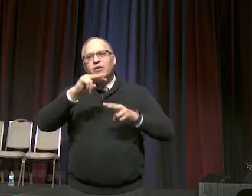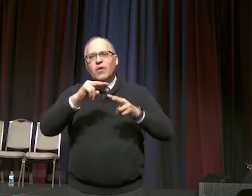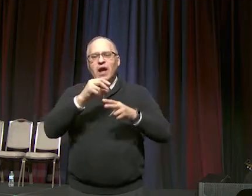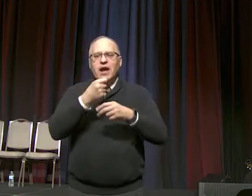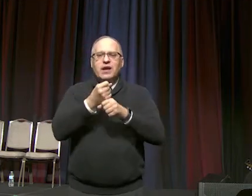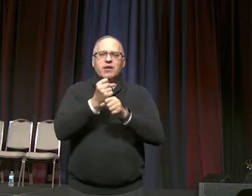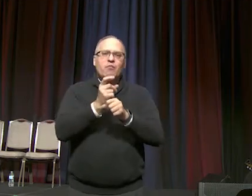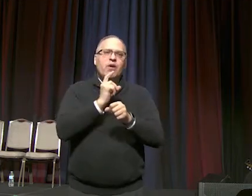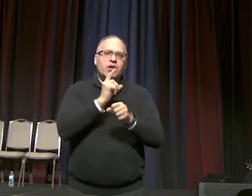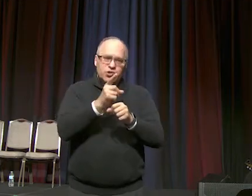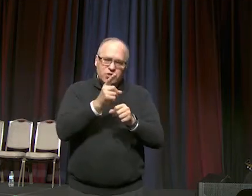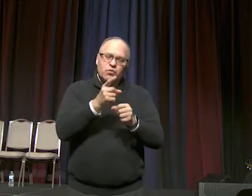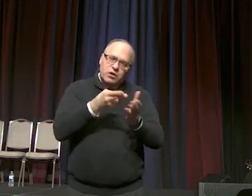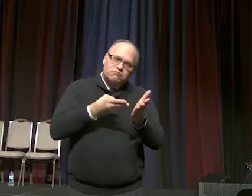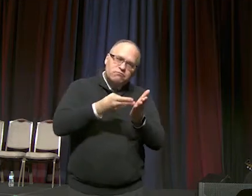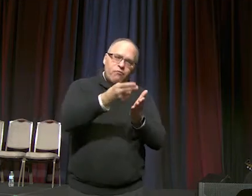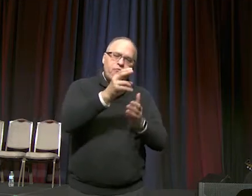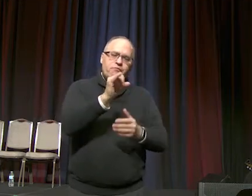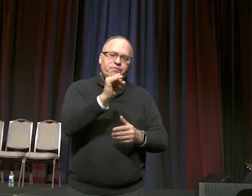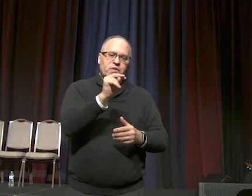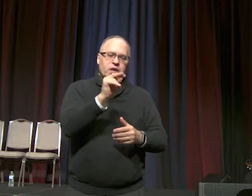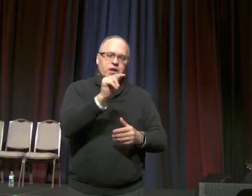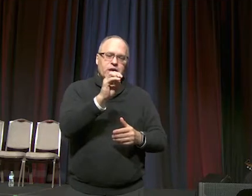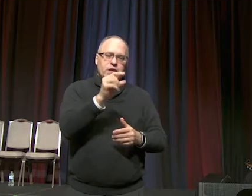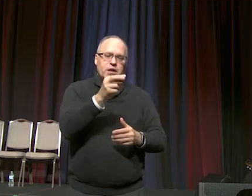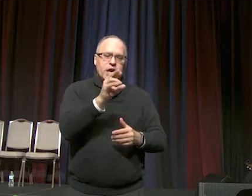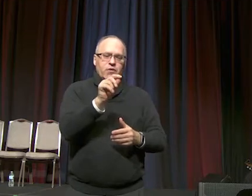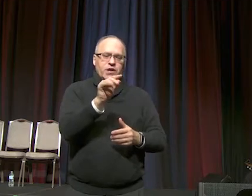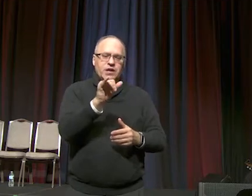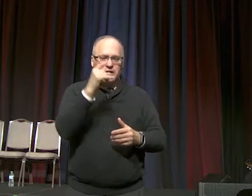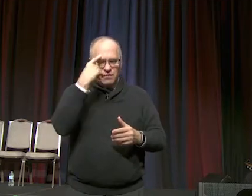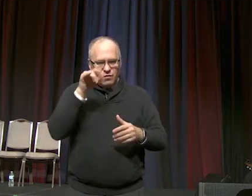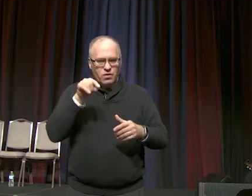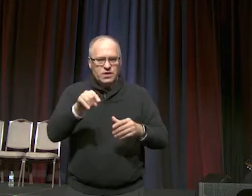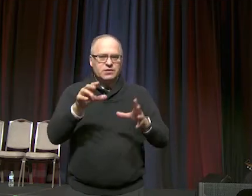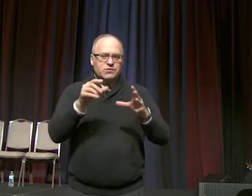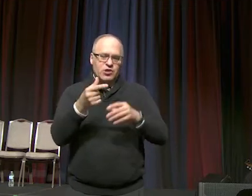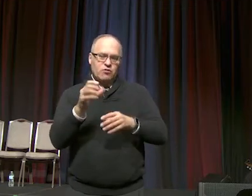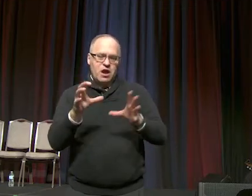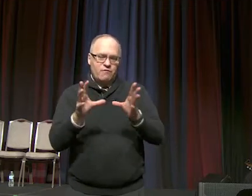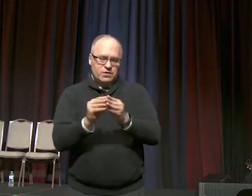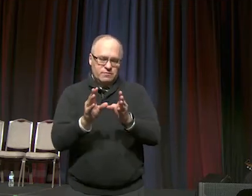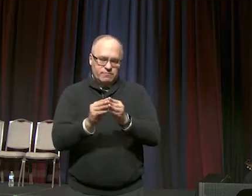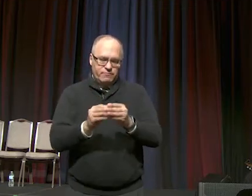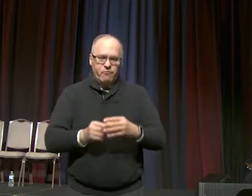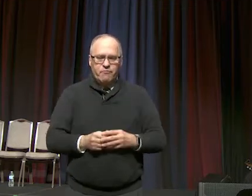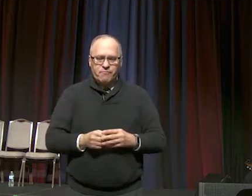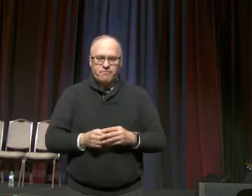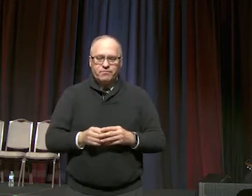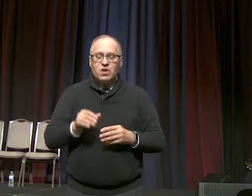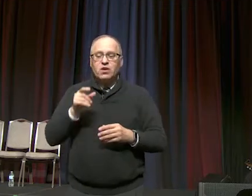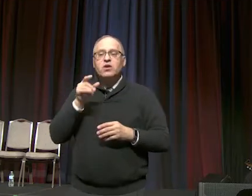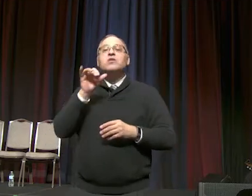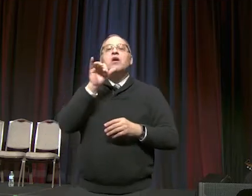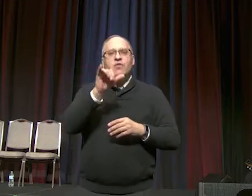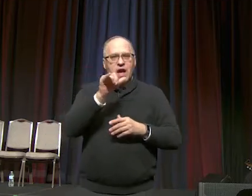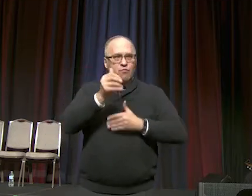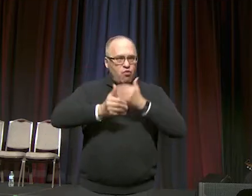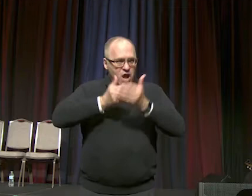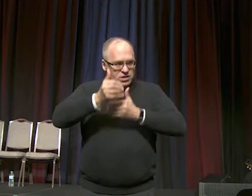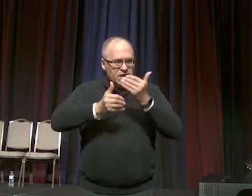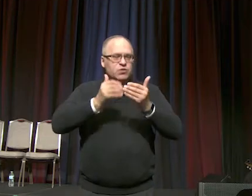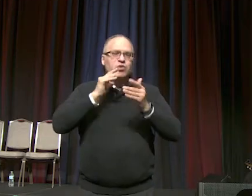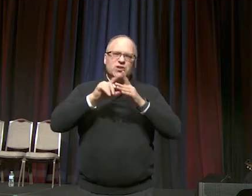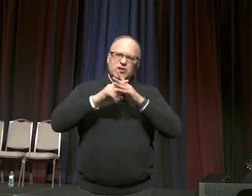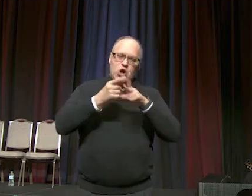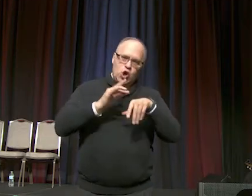the integrity of our voting processes. The Committee on Credentials works with that process and will be coming in a bit early